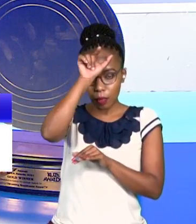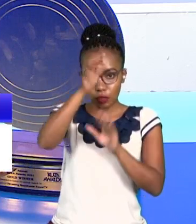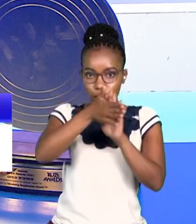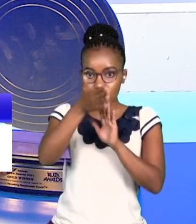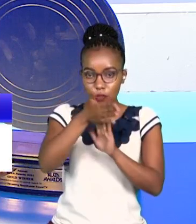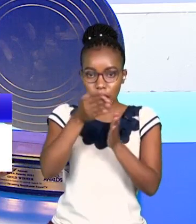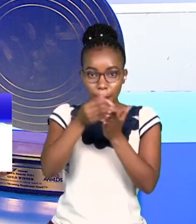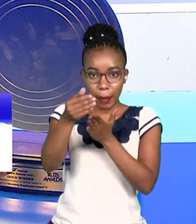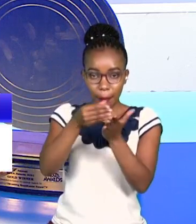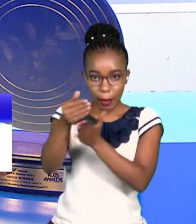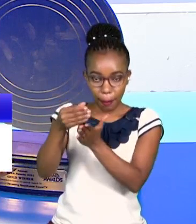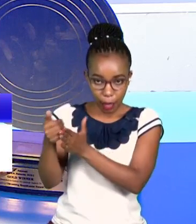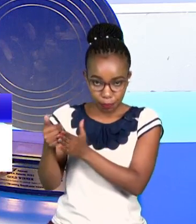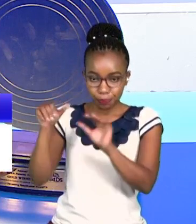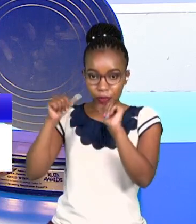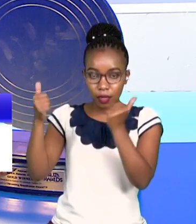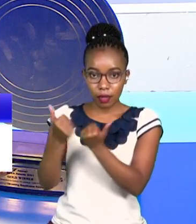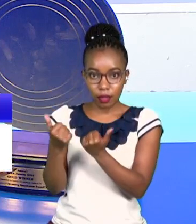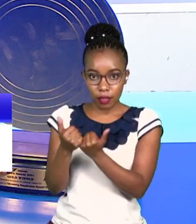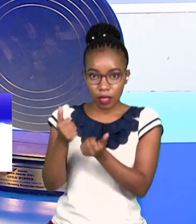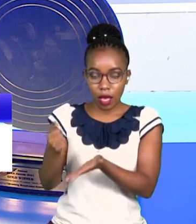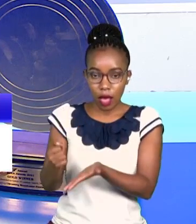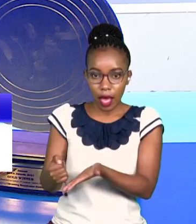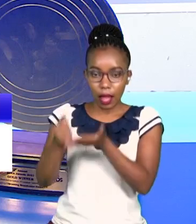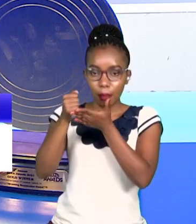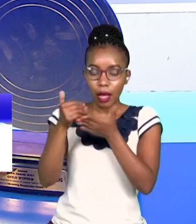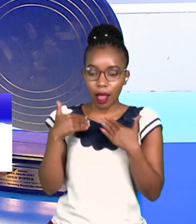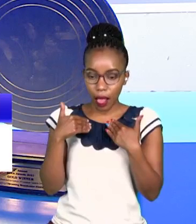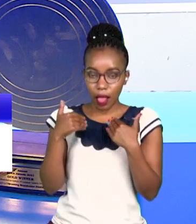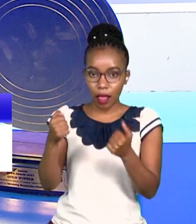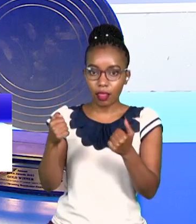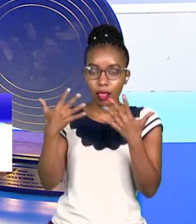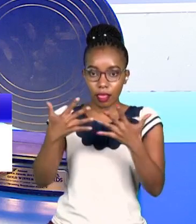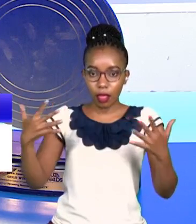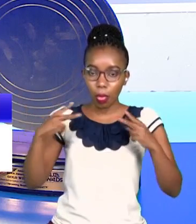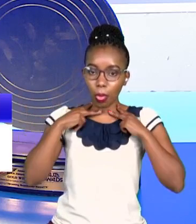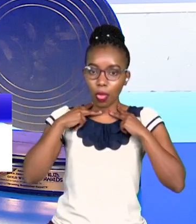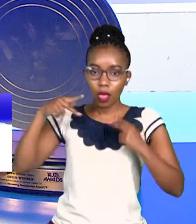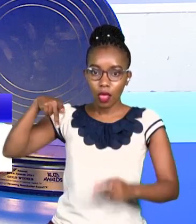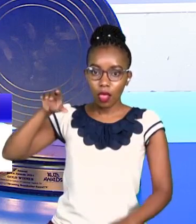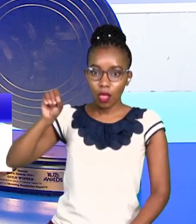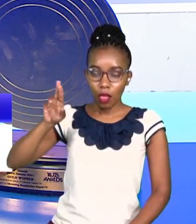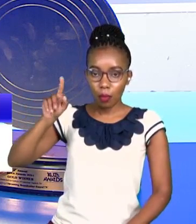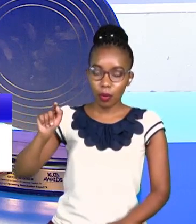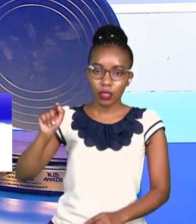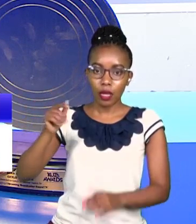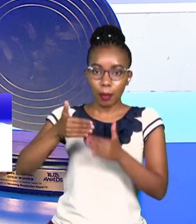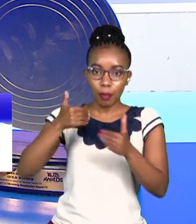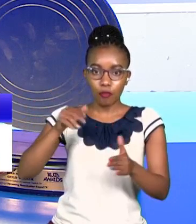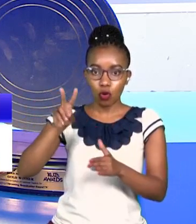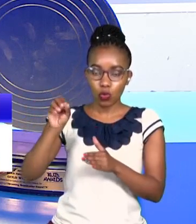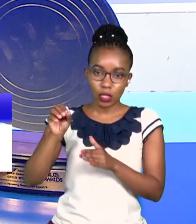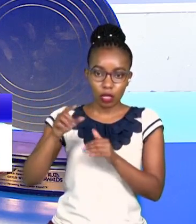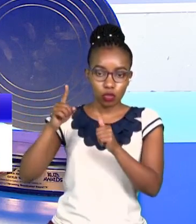to procure a third-party agent to handle the health commodities stuck at the port and ensure distribution in counters before 20th June